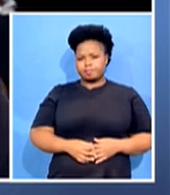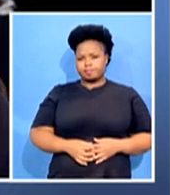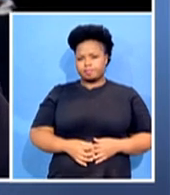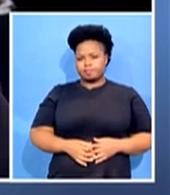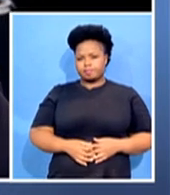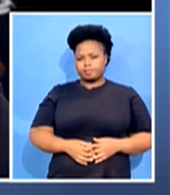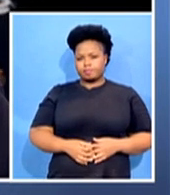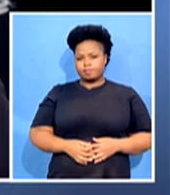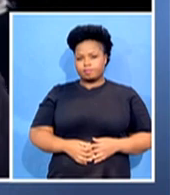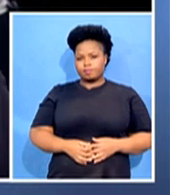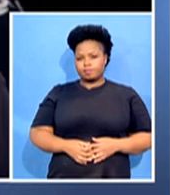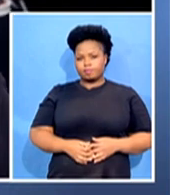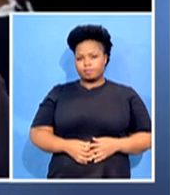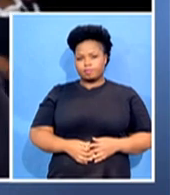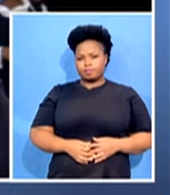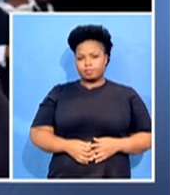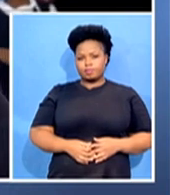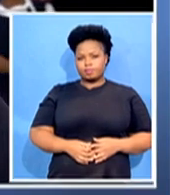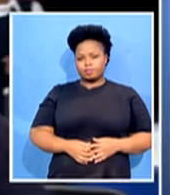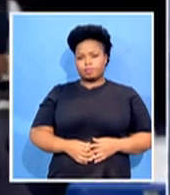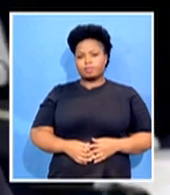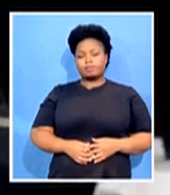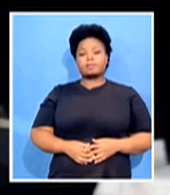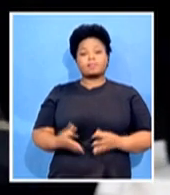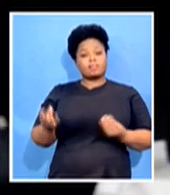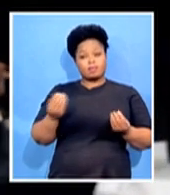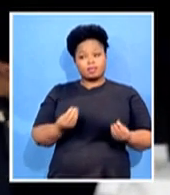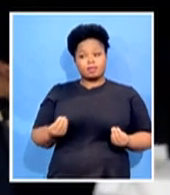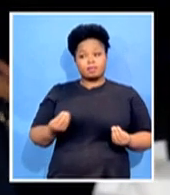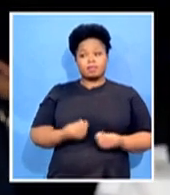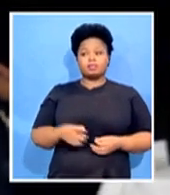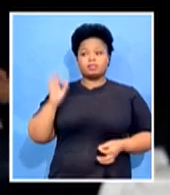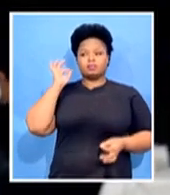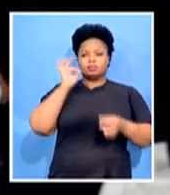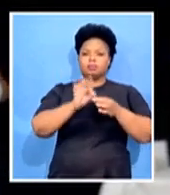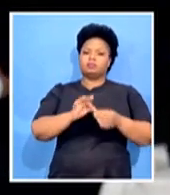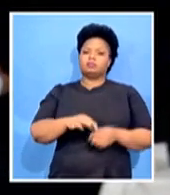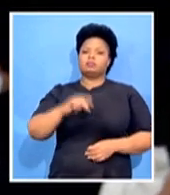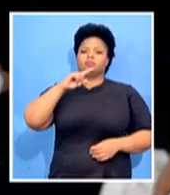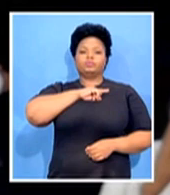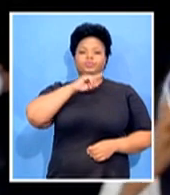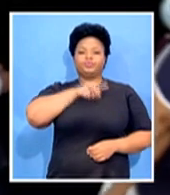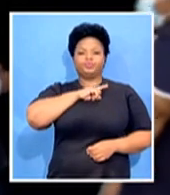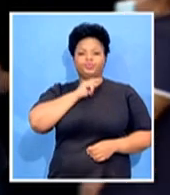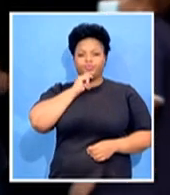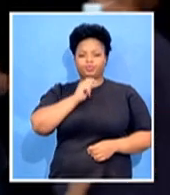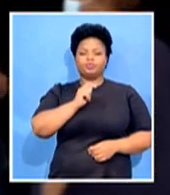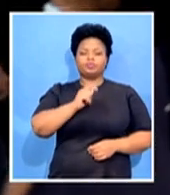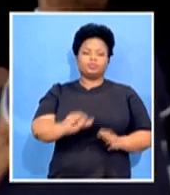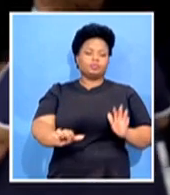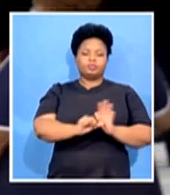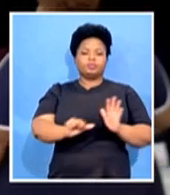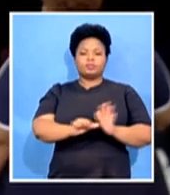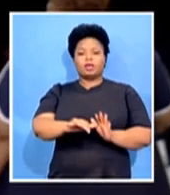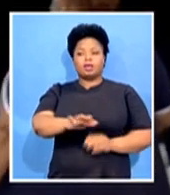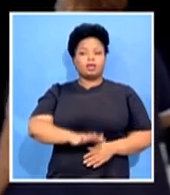And those figures, Blaine, are exactly why it's important that the number of vaccination sites does increase. The latest,